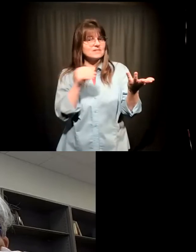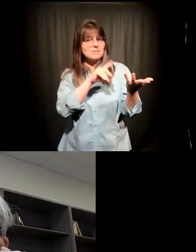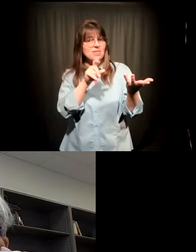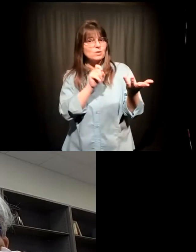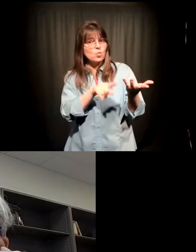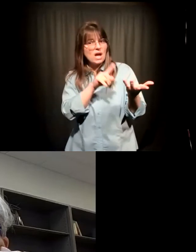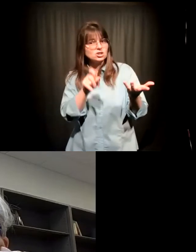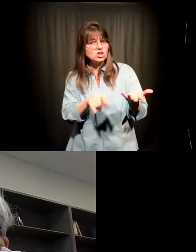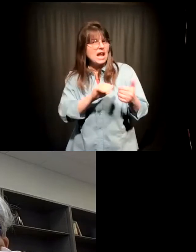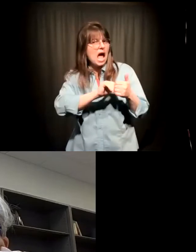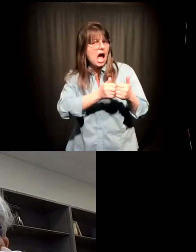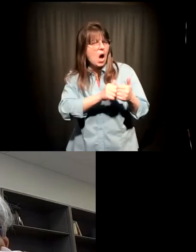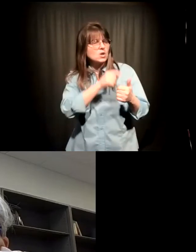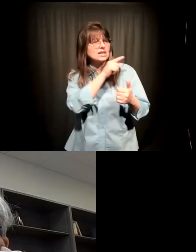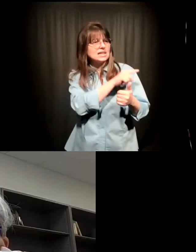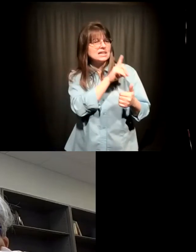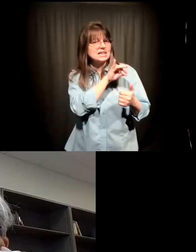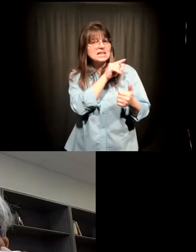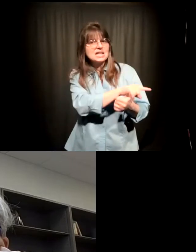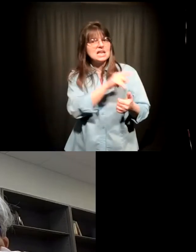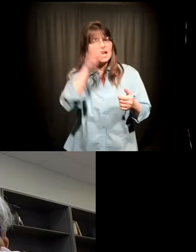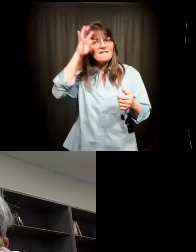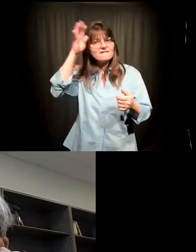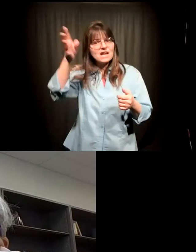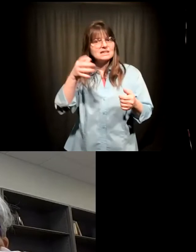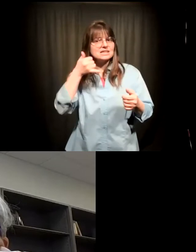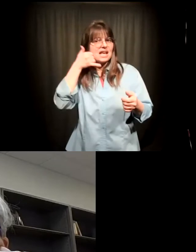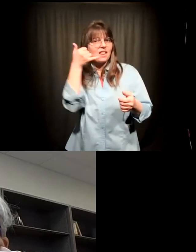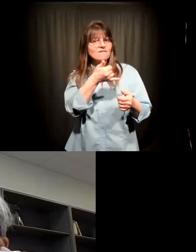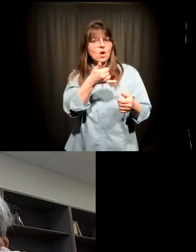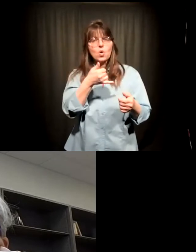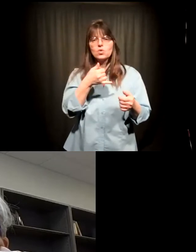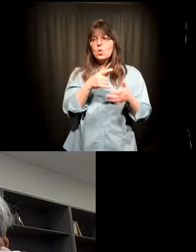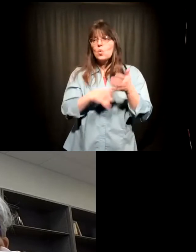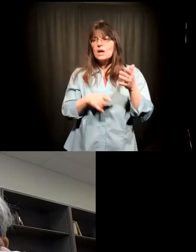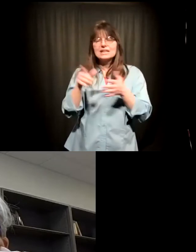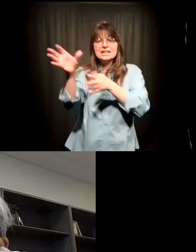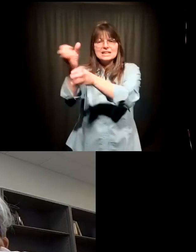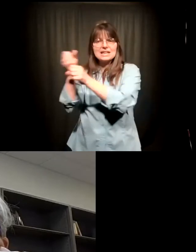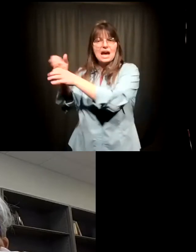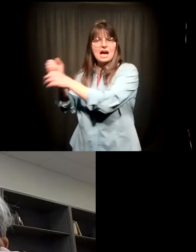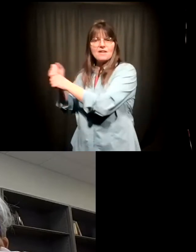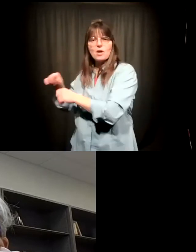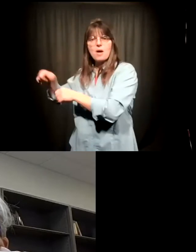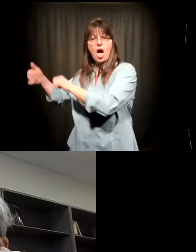he invented the telephone, what information he might have gotten from other inventors through